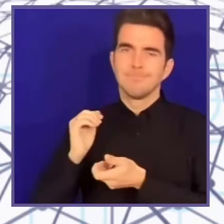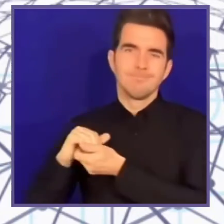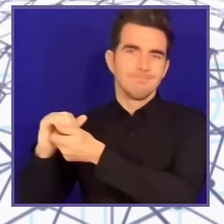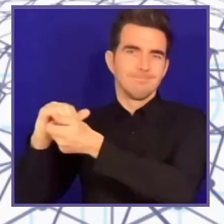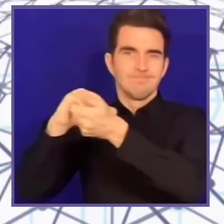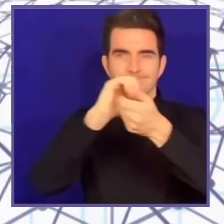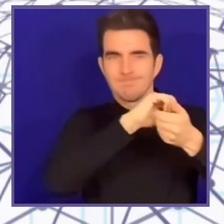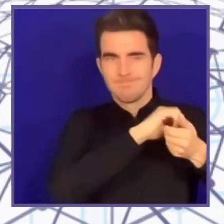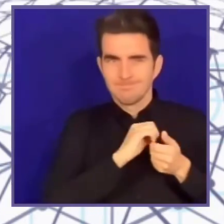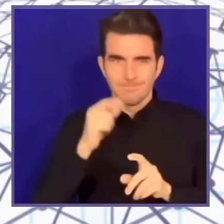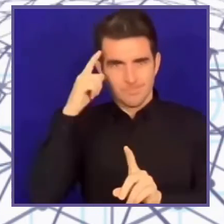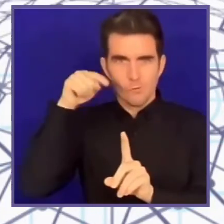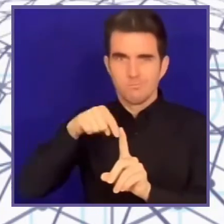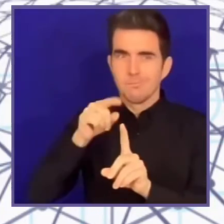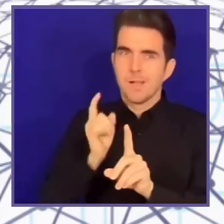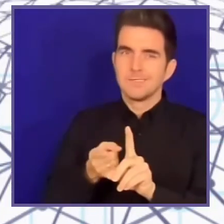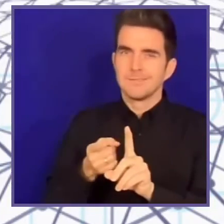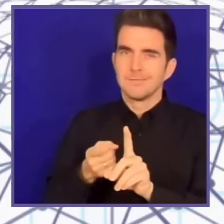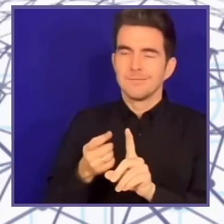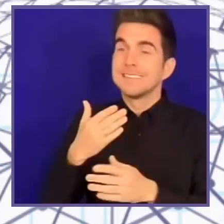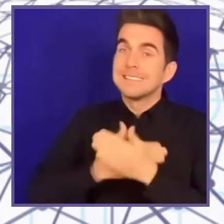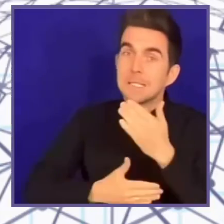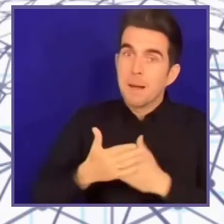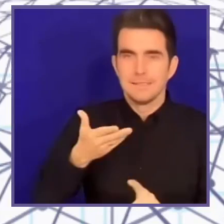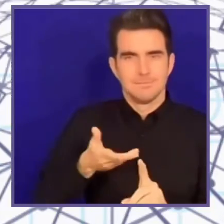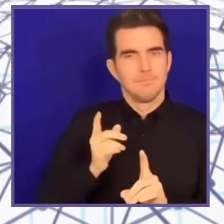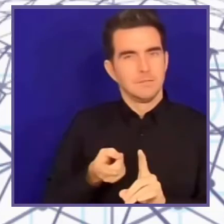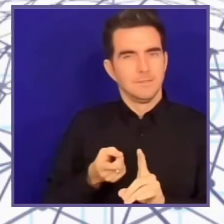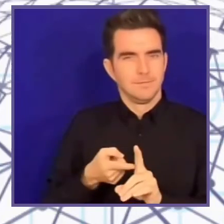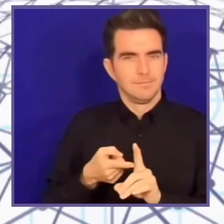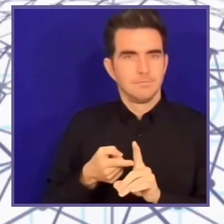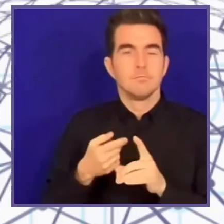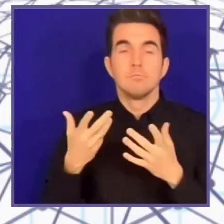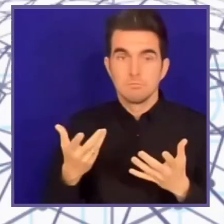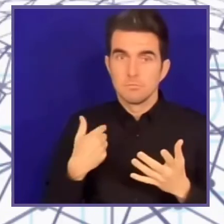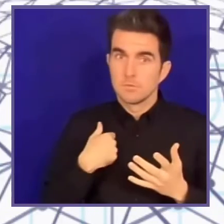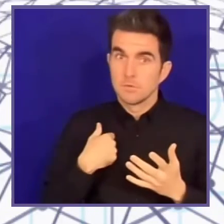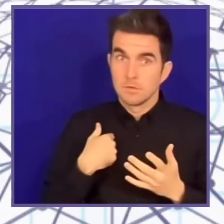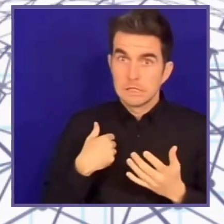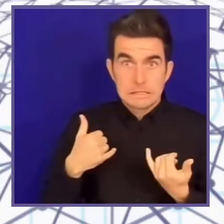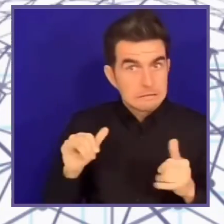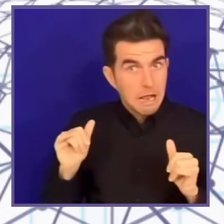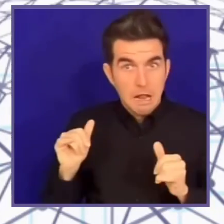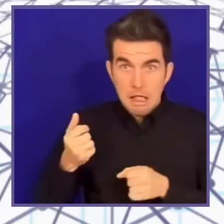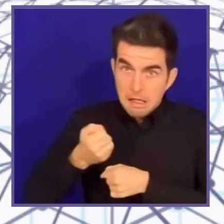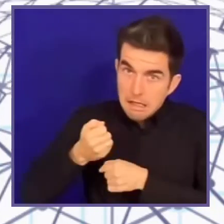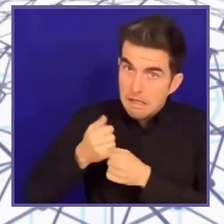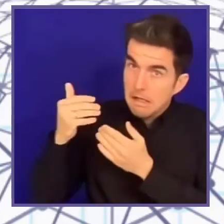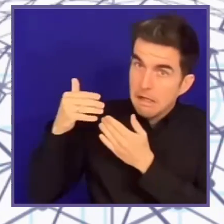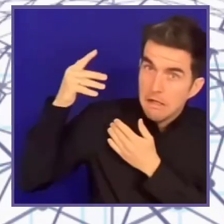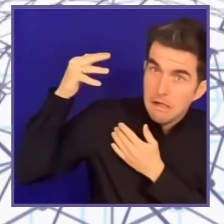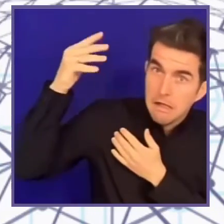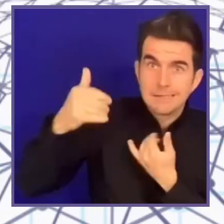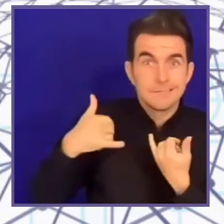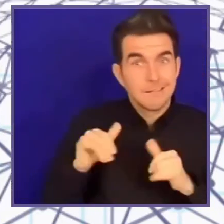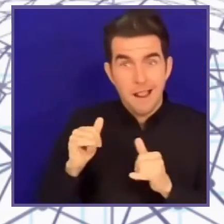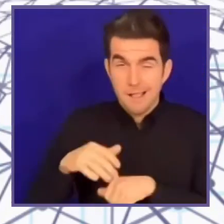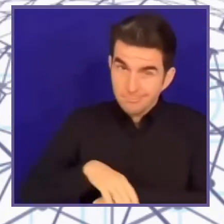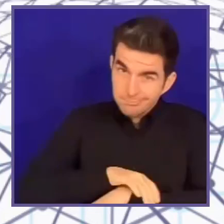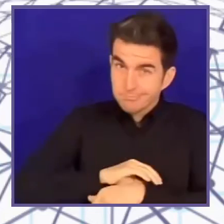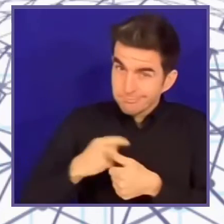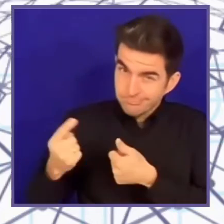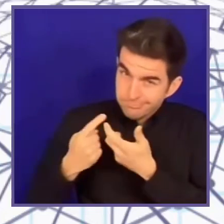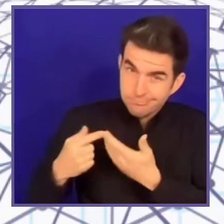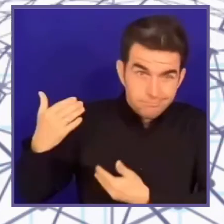before we sleep. But there is so much joy. There is so much joy